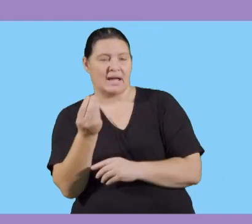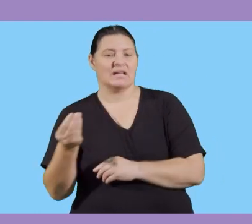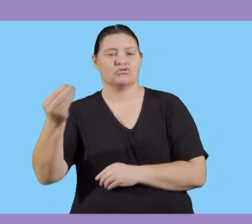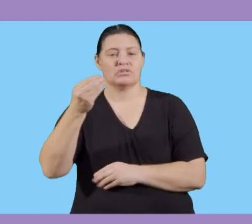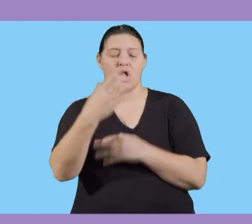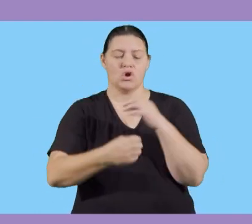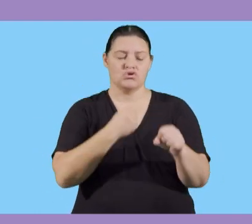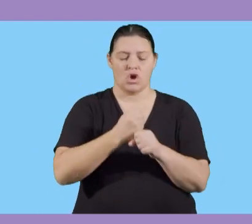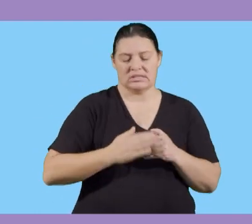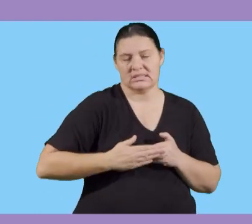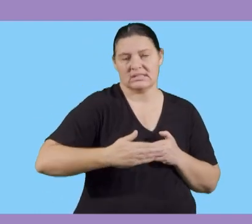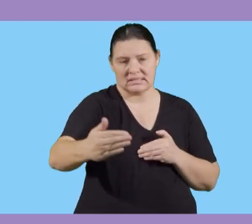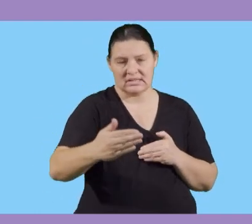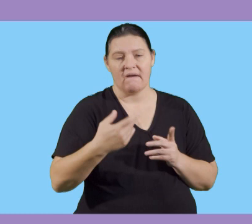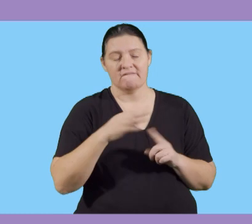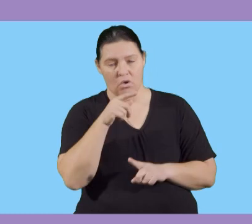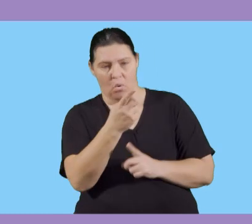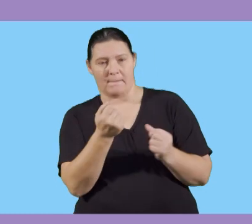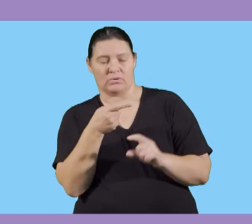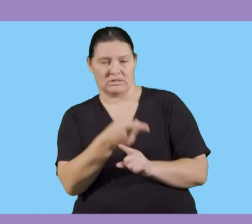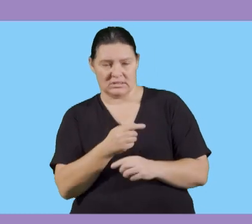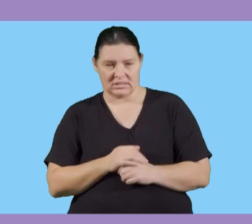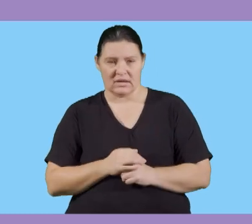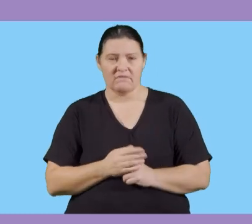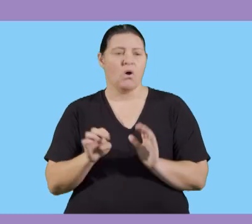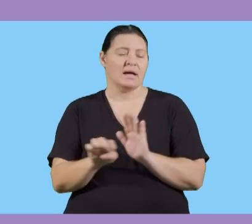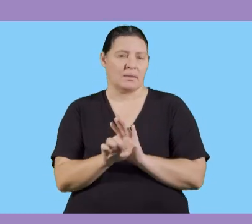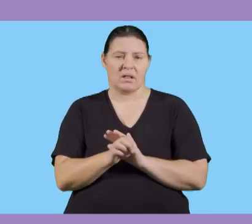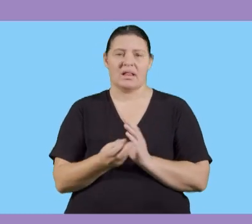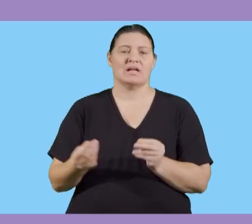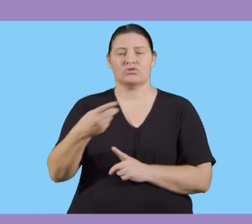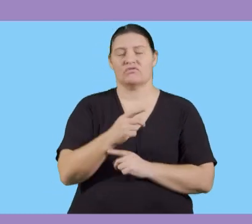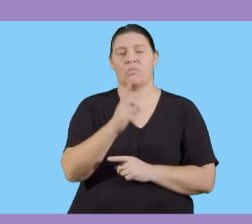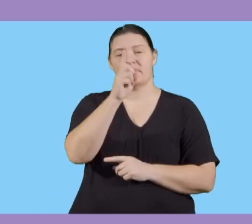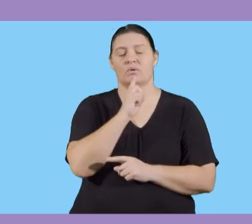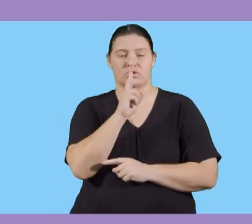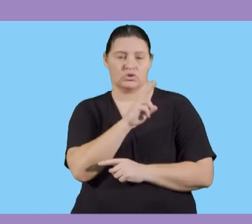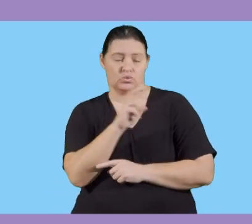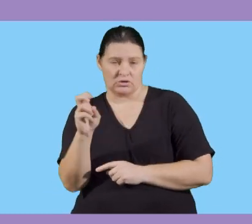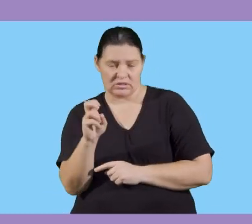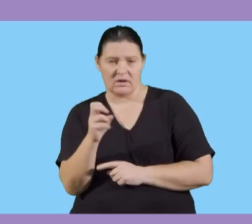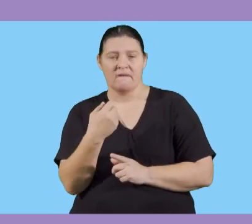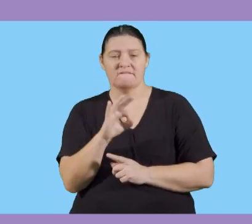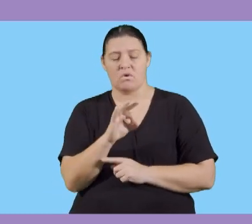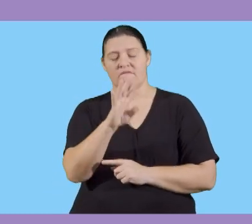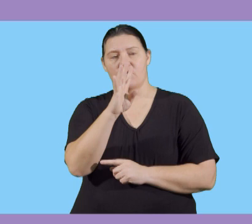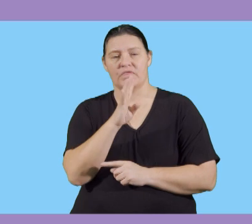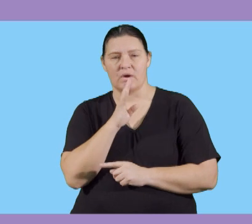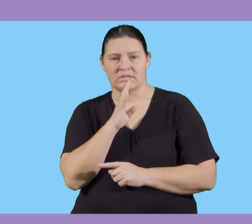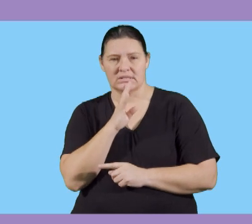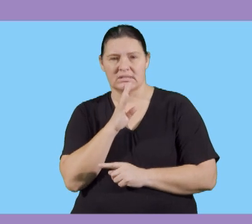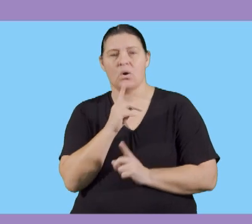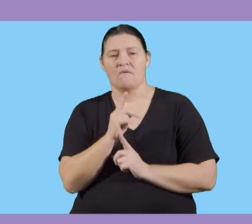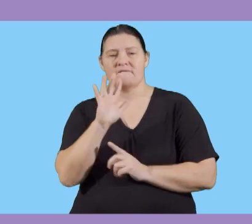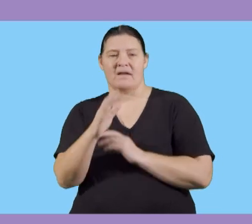years on a certain amount. For example, an interest of 1,200 on 4,000 over